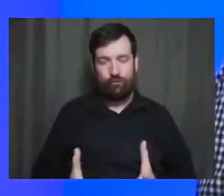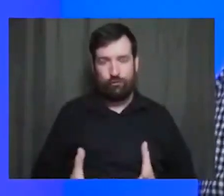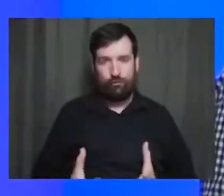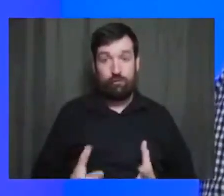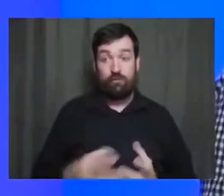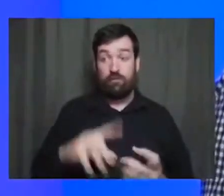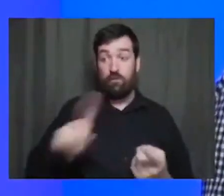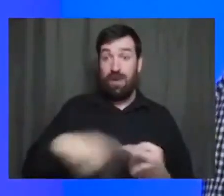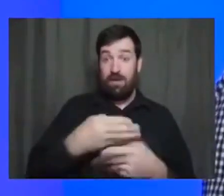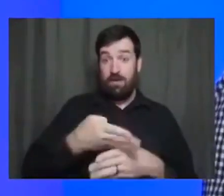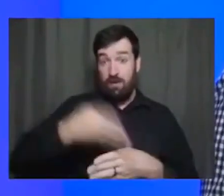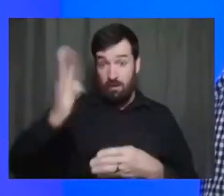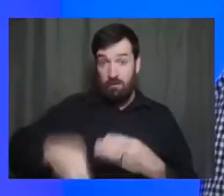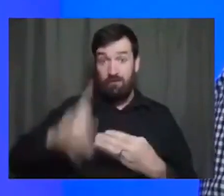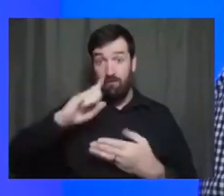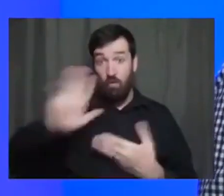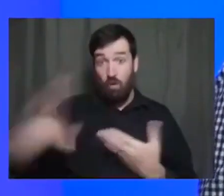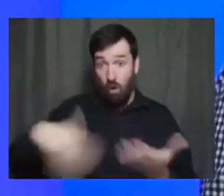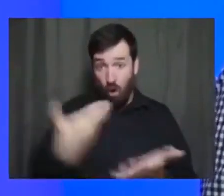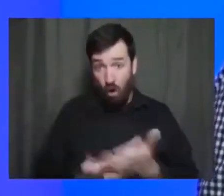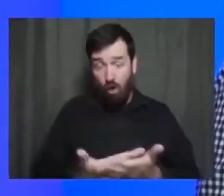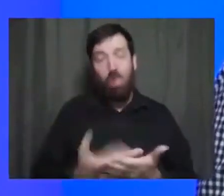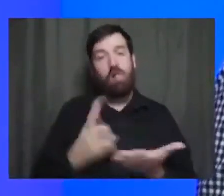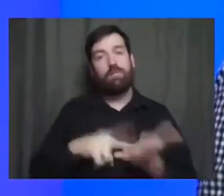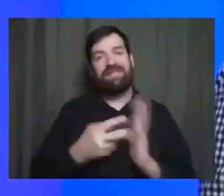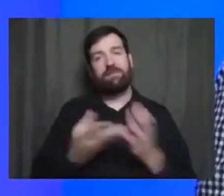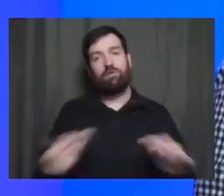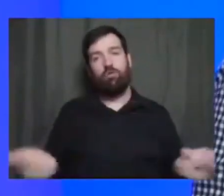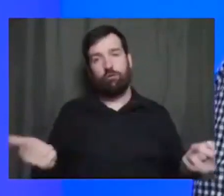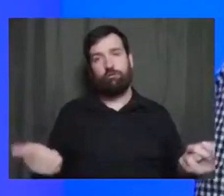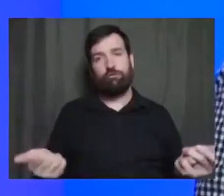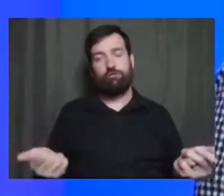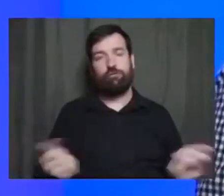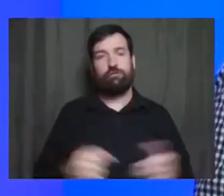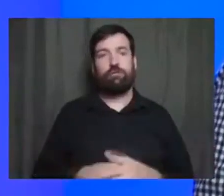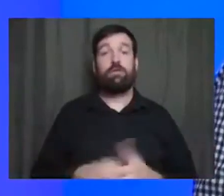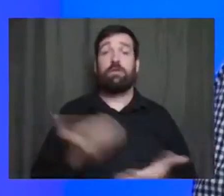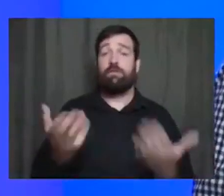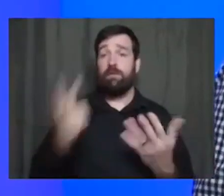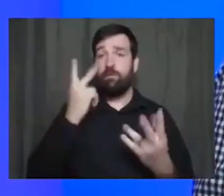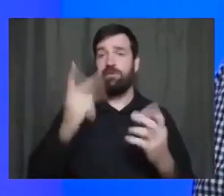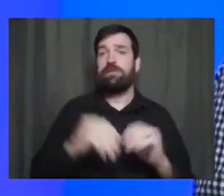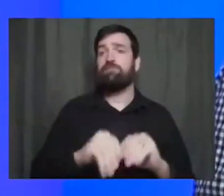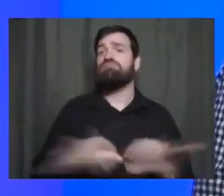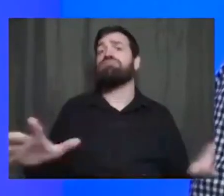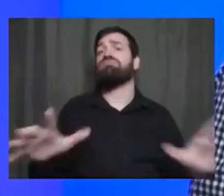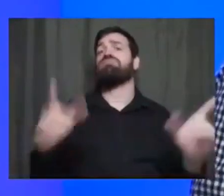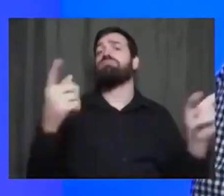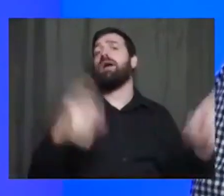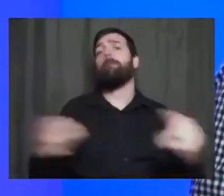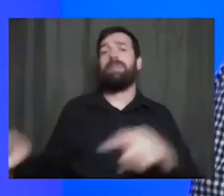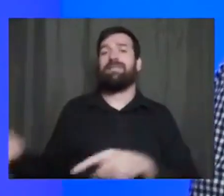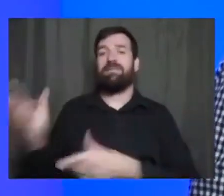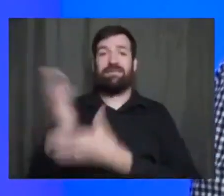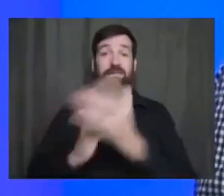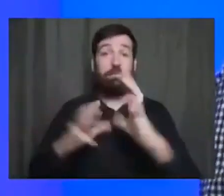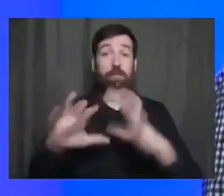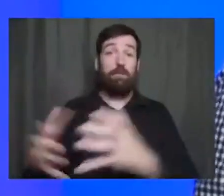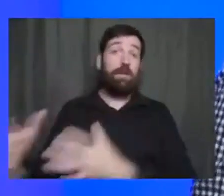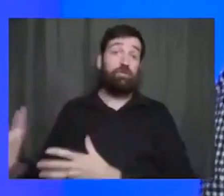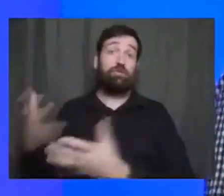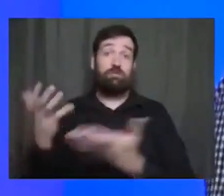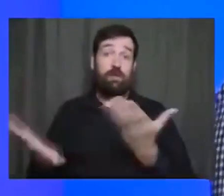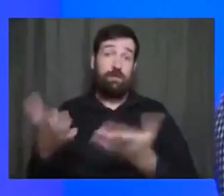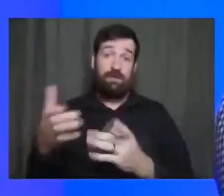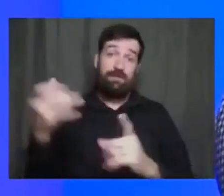that means it's over. So you may see outbreaks occur in certain populations, and those could impact